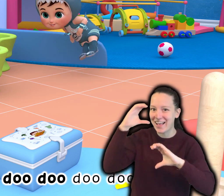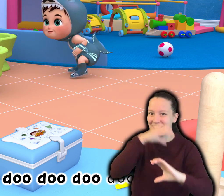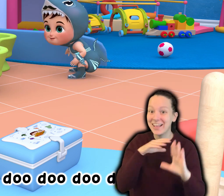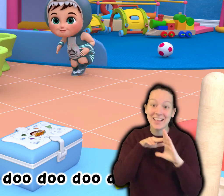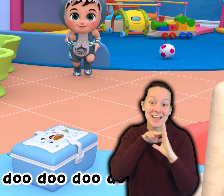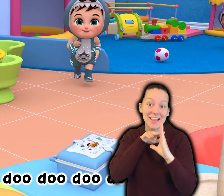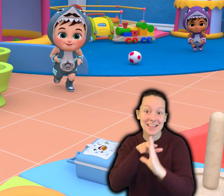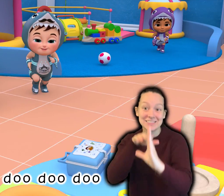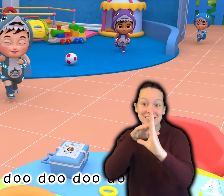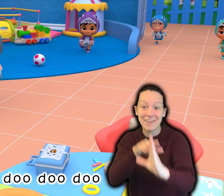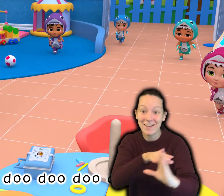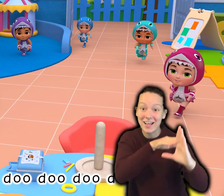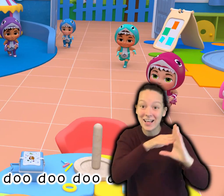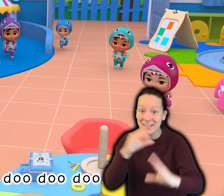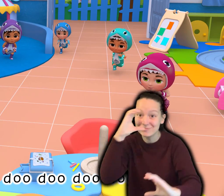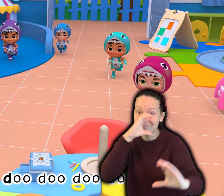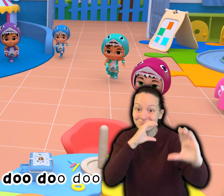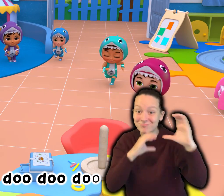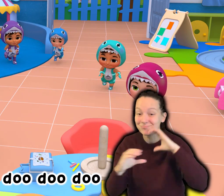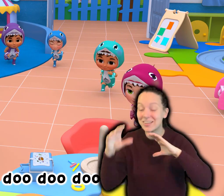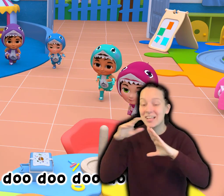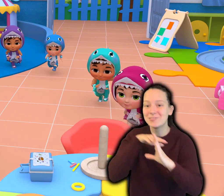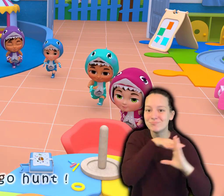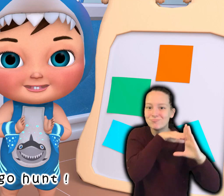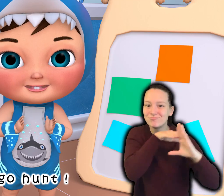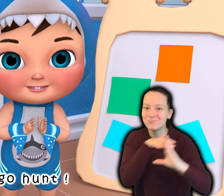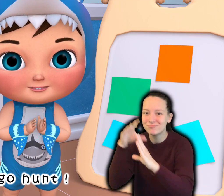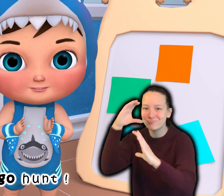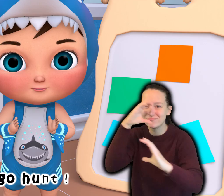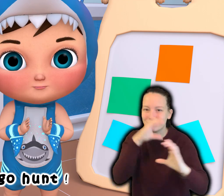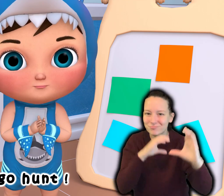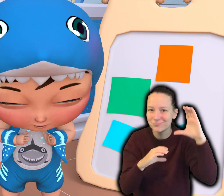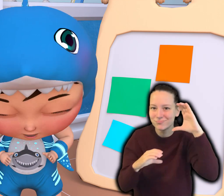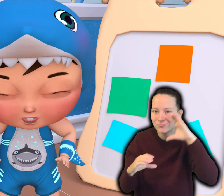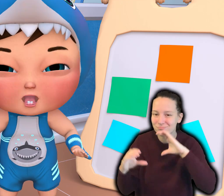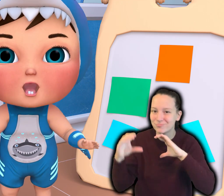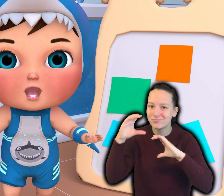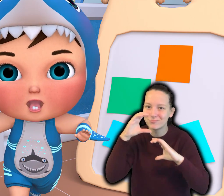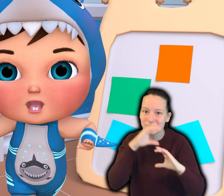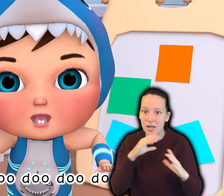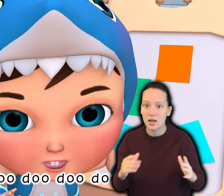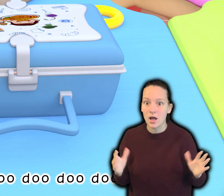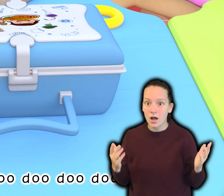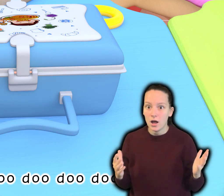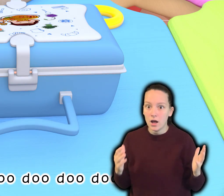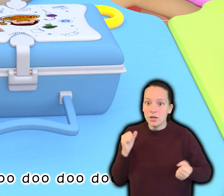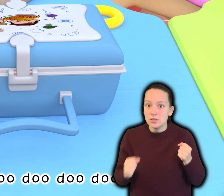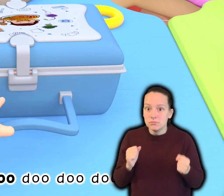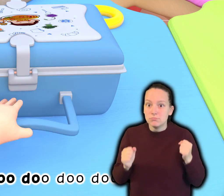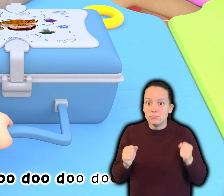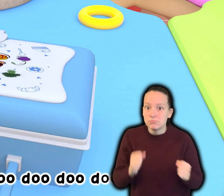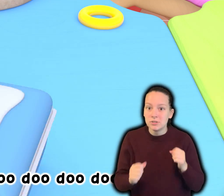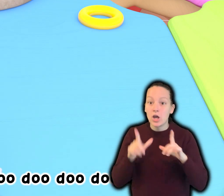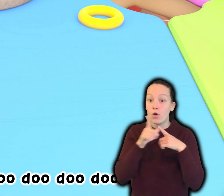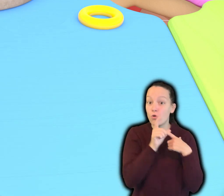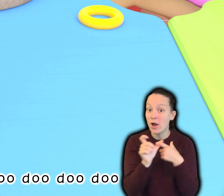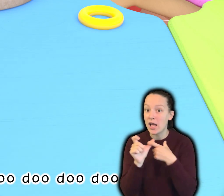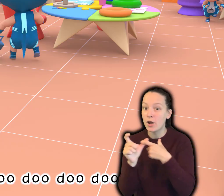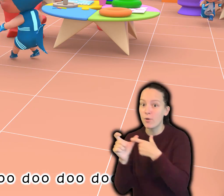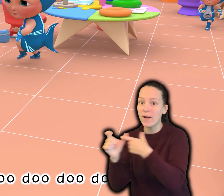H do do do doo let's go H doo do doo doo do Let's Go Hunt run